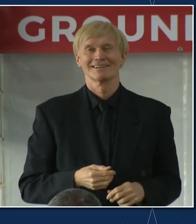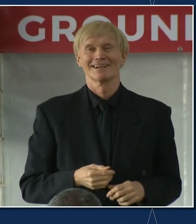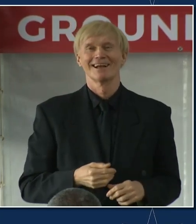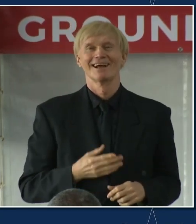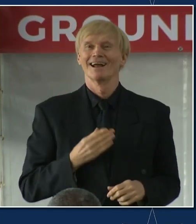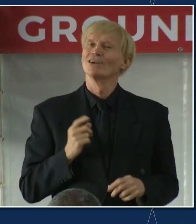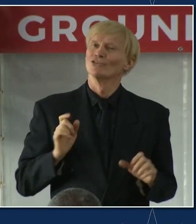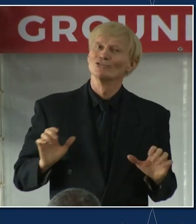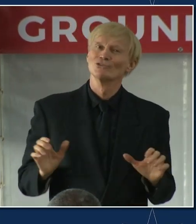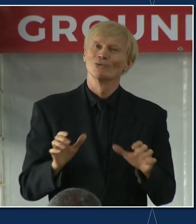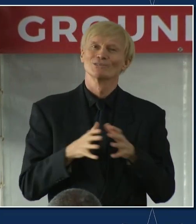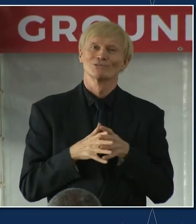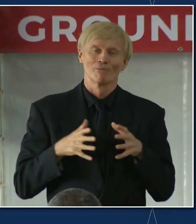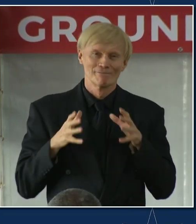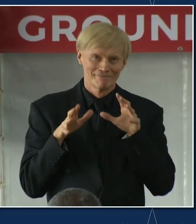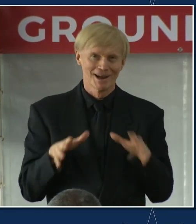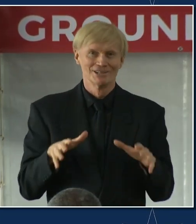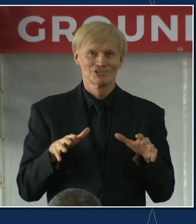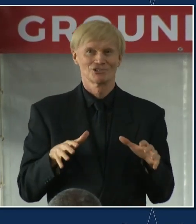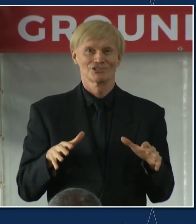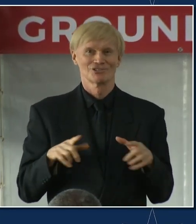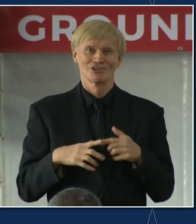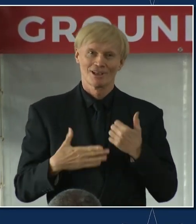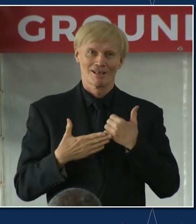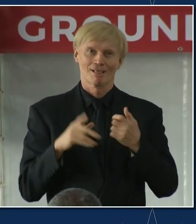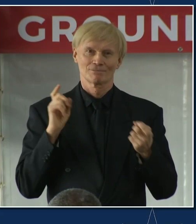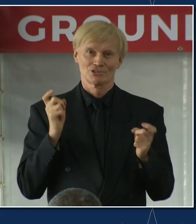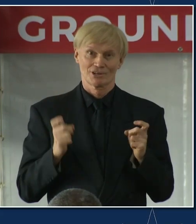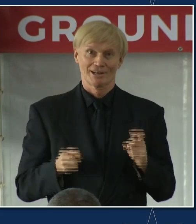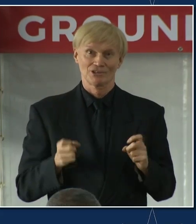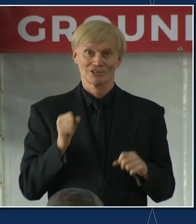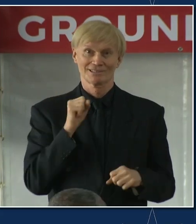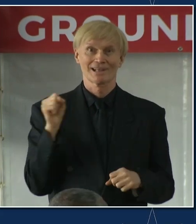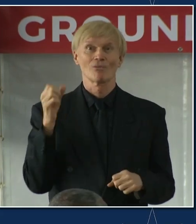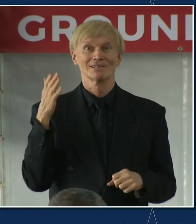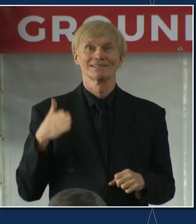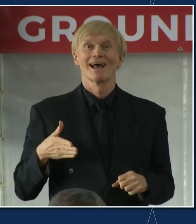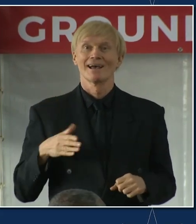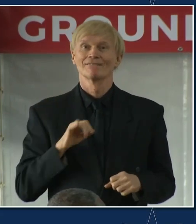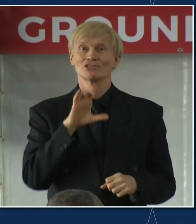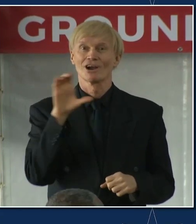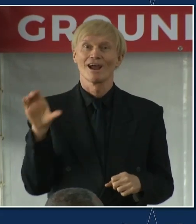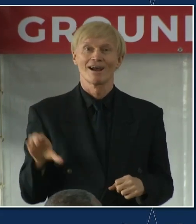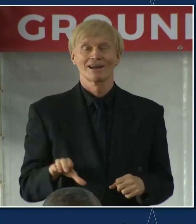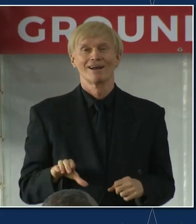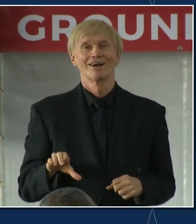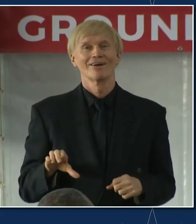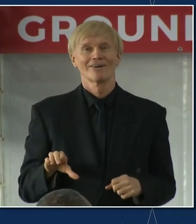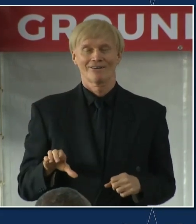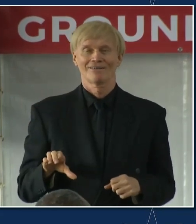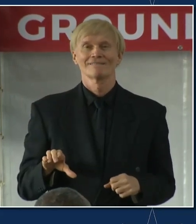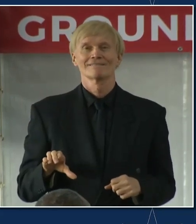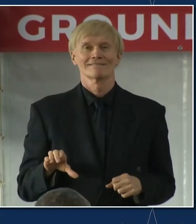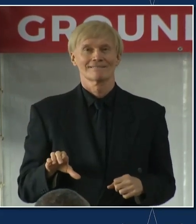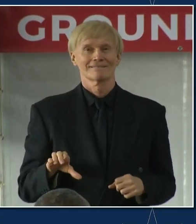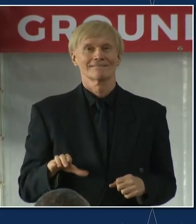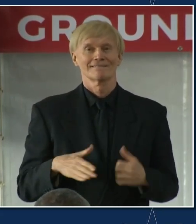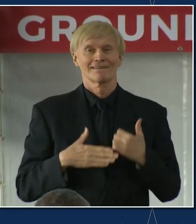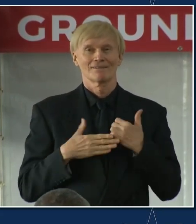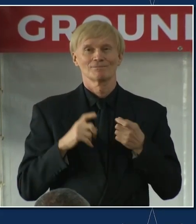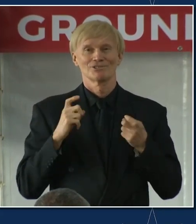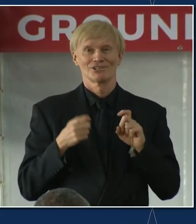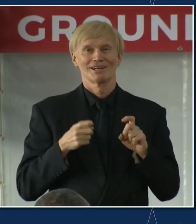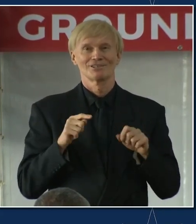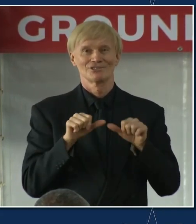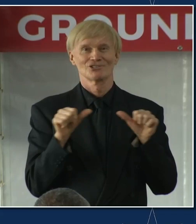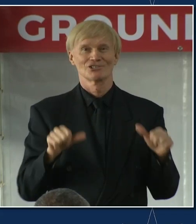and you're doing so much to help change the South Side of Chicago and to change the